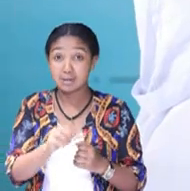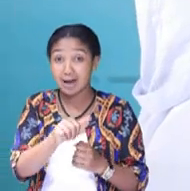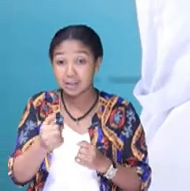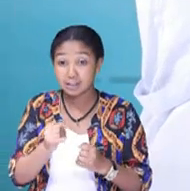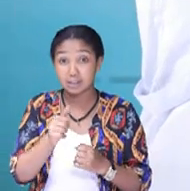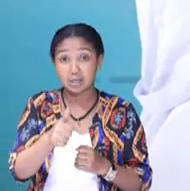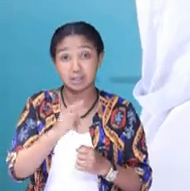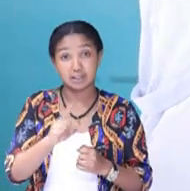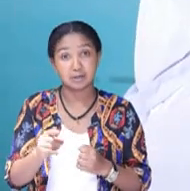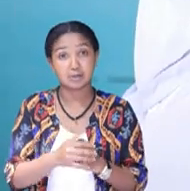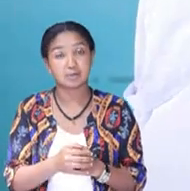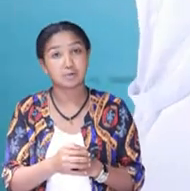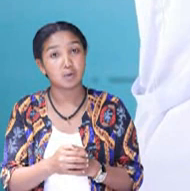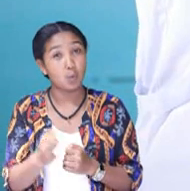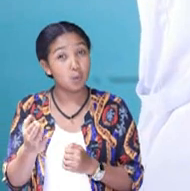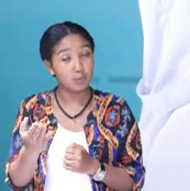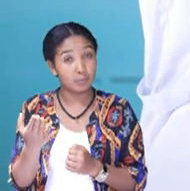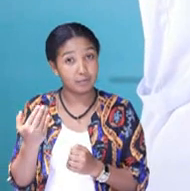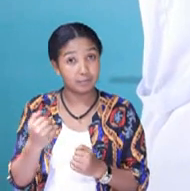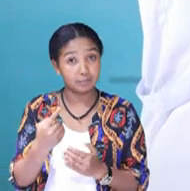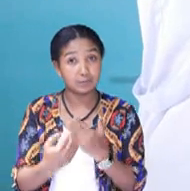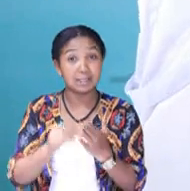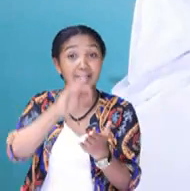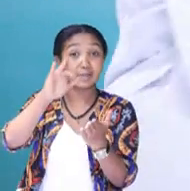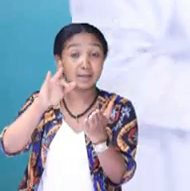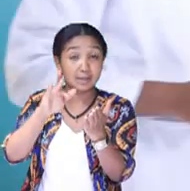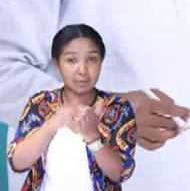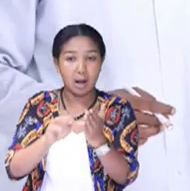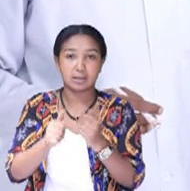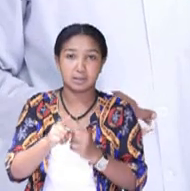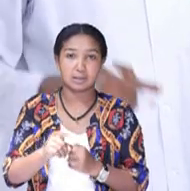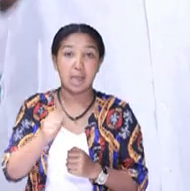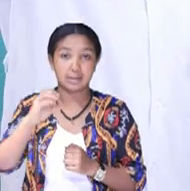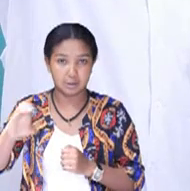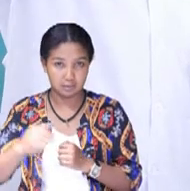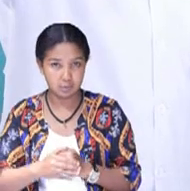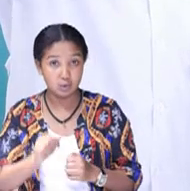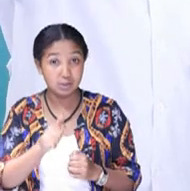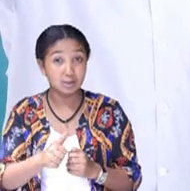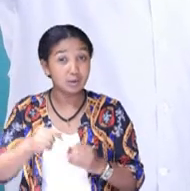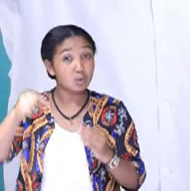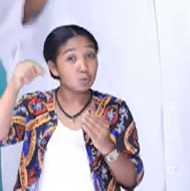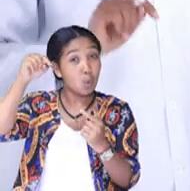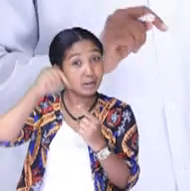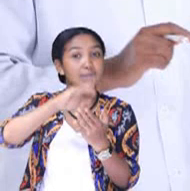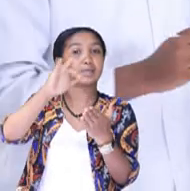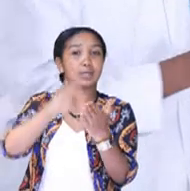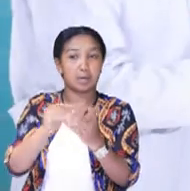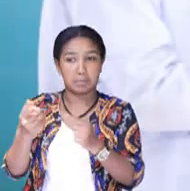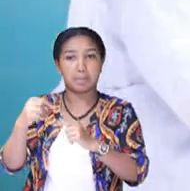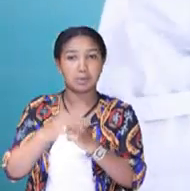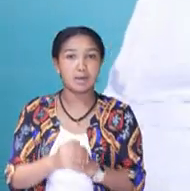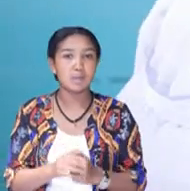other acceleration acting we have discussed is the centripetal acceleration, AC, which is acting towards the